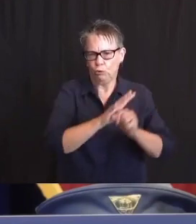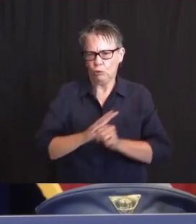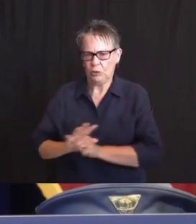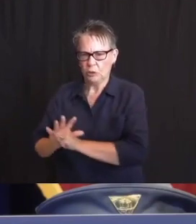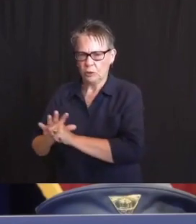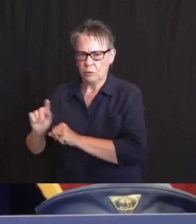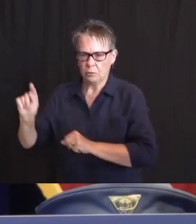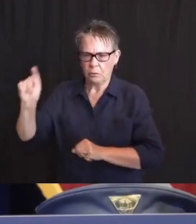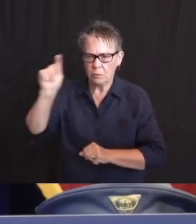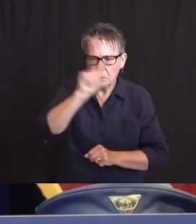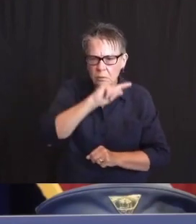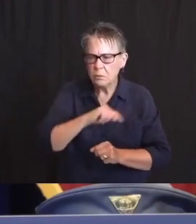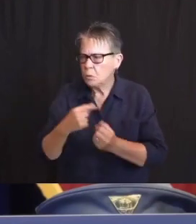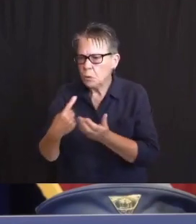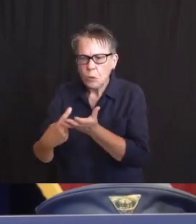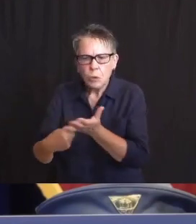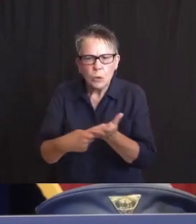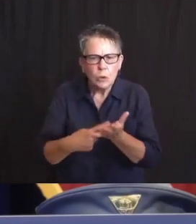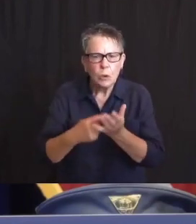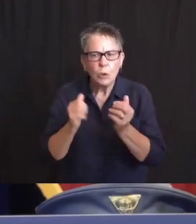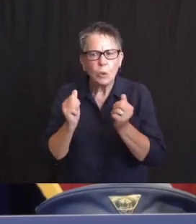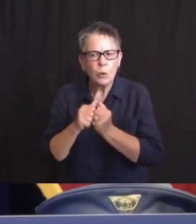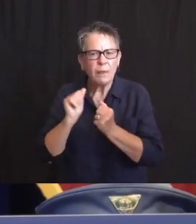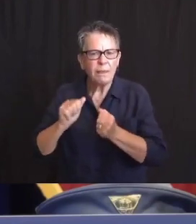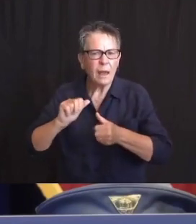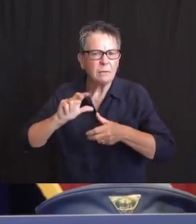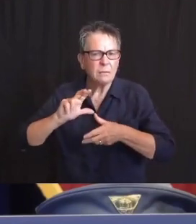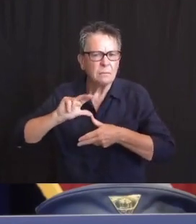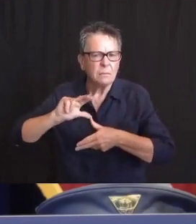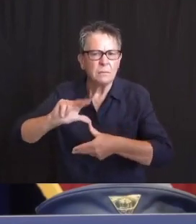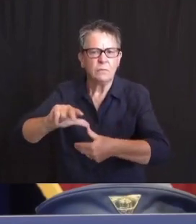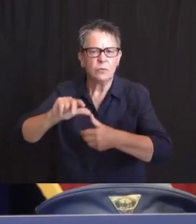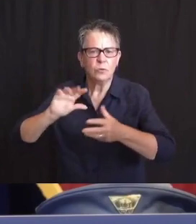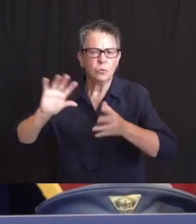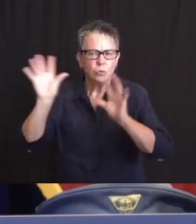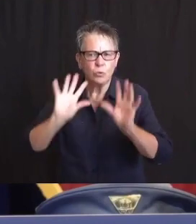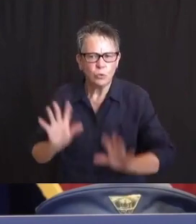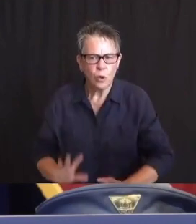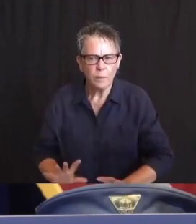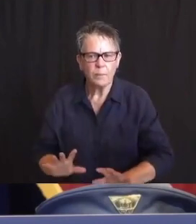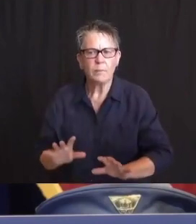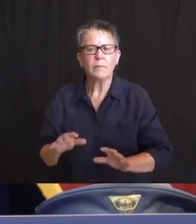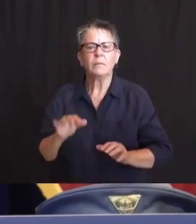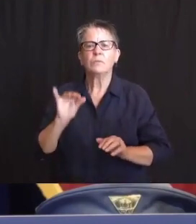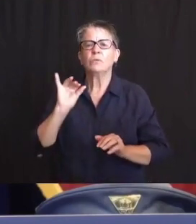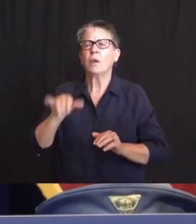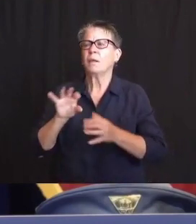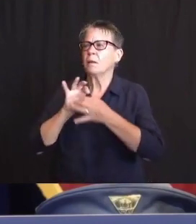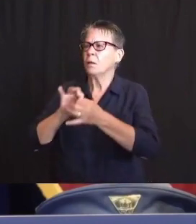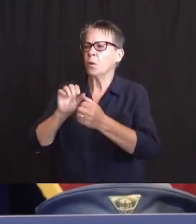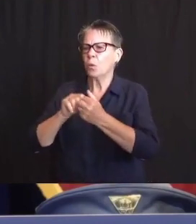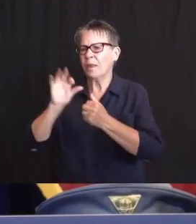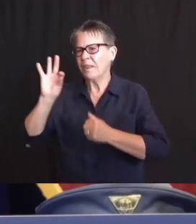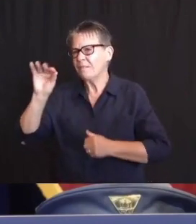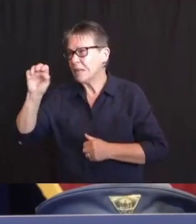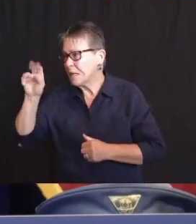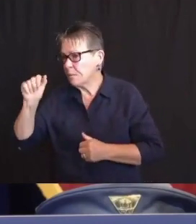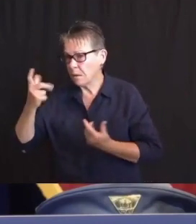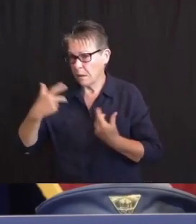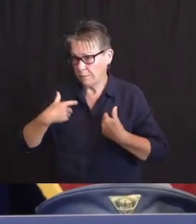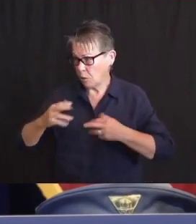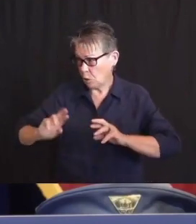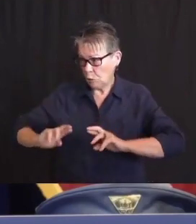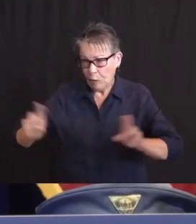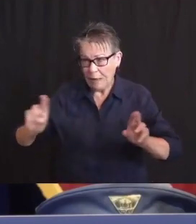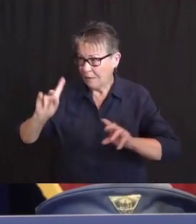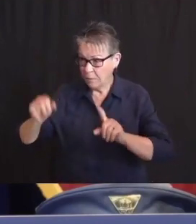pointing to our phenomenal partnership with FEMA, making sure that that we're ready should this tropical storm evolve